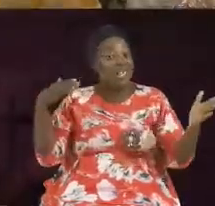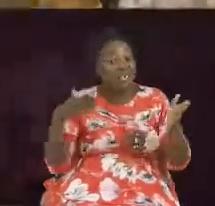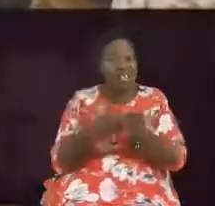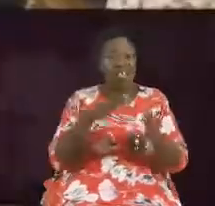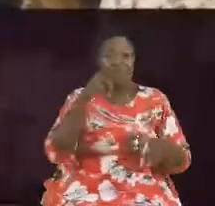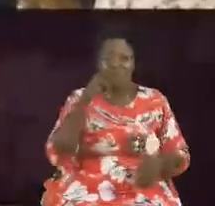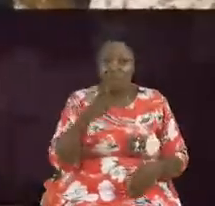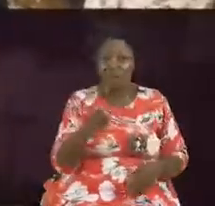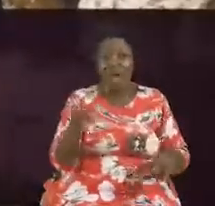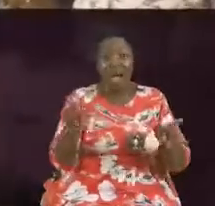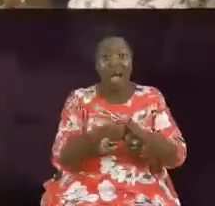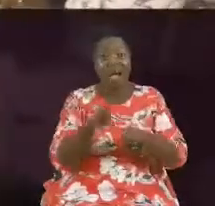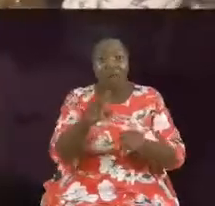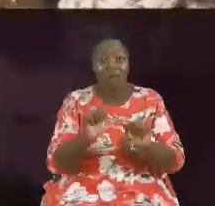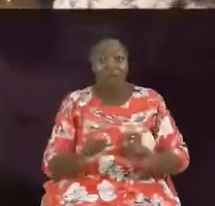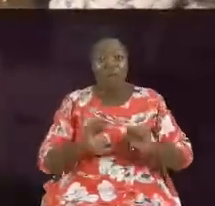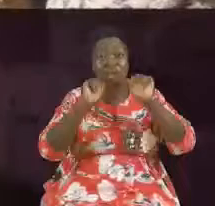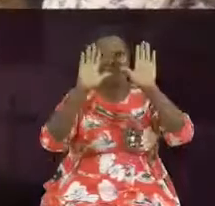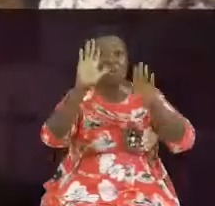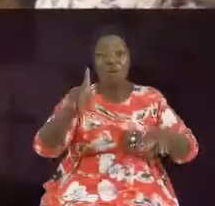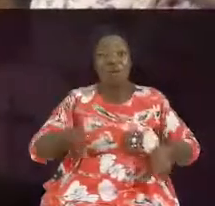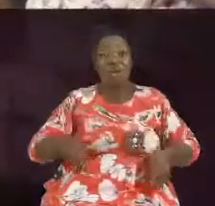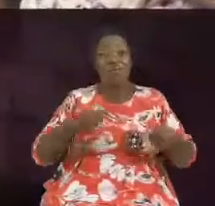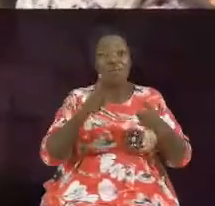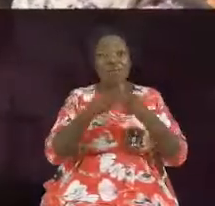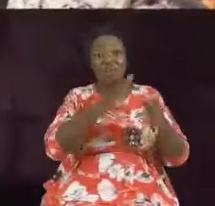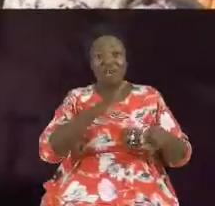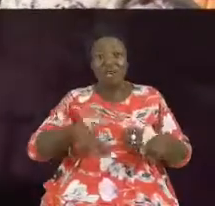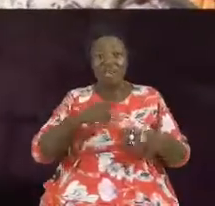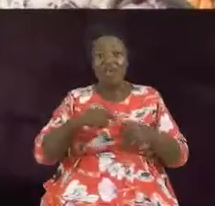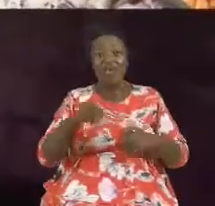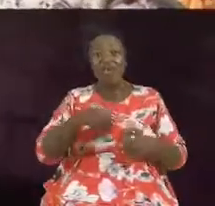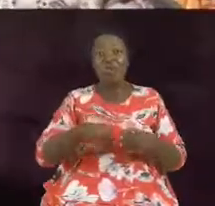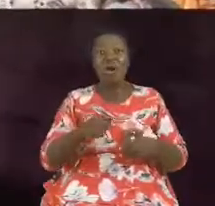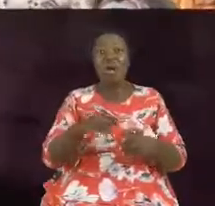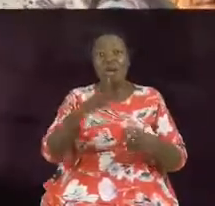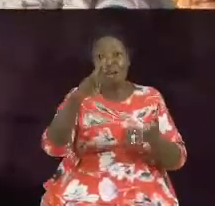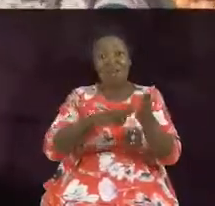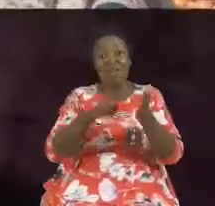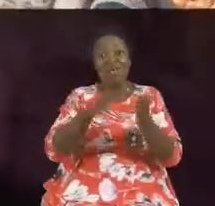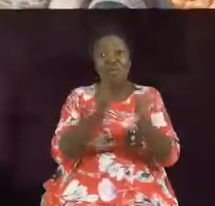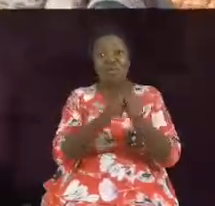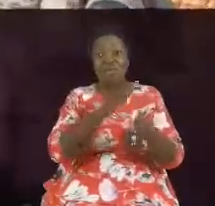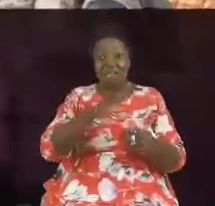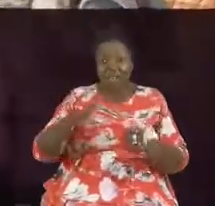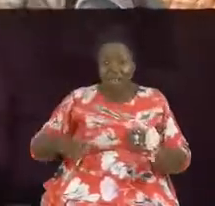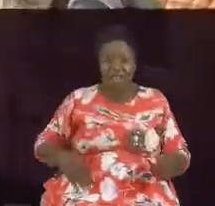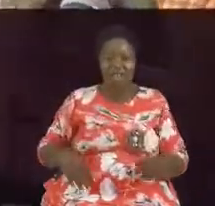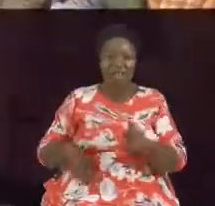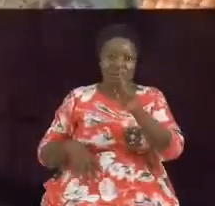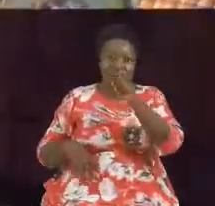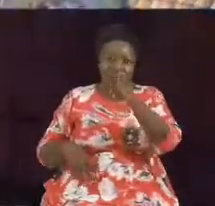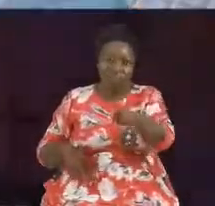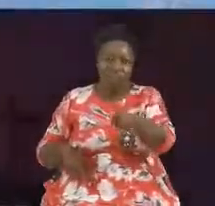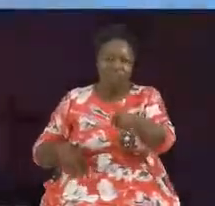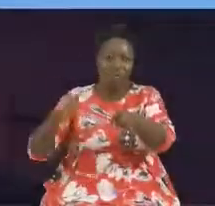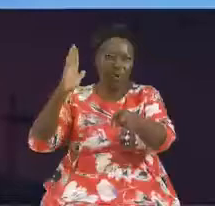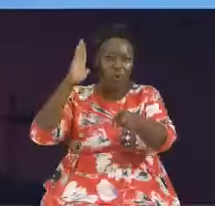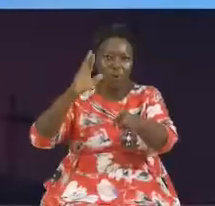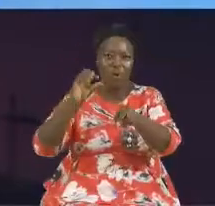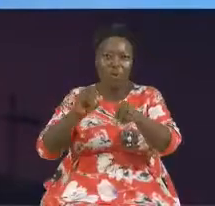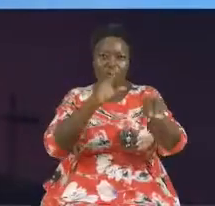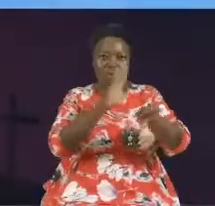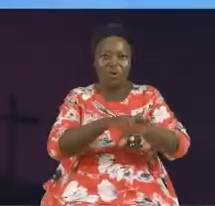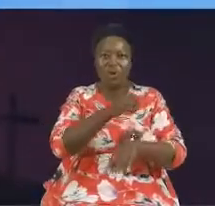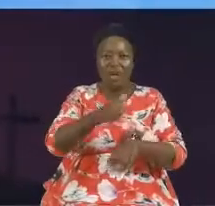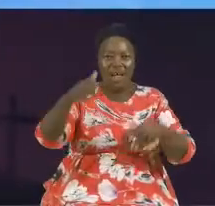reign. Everything that comes against you, as you give your life to Christ and you are identified